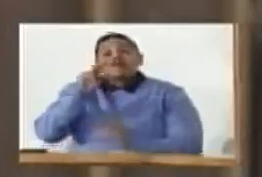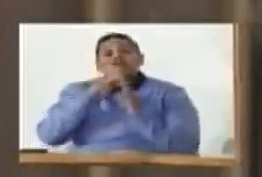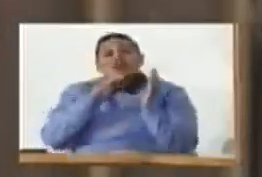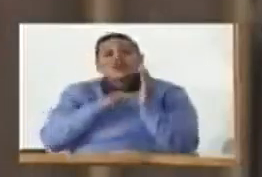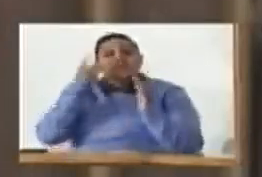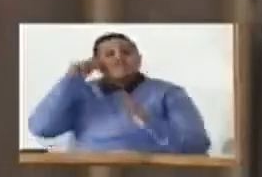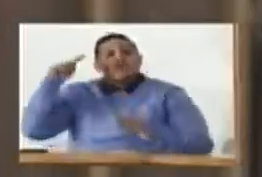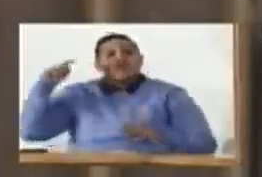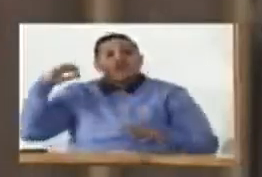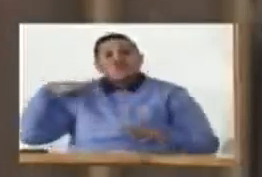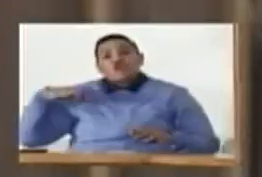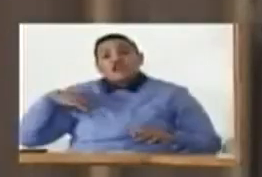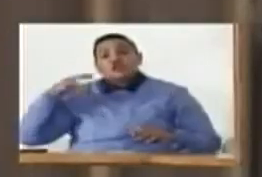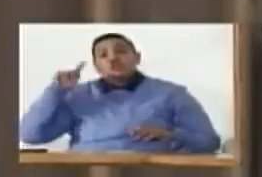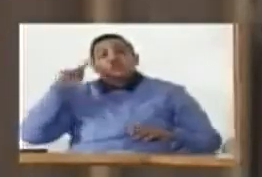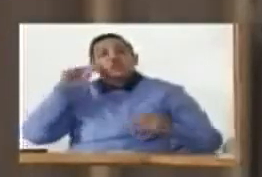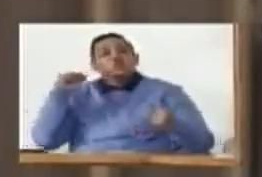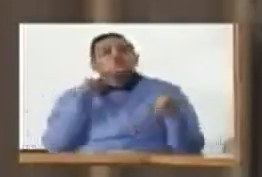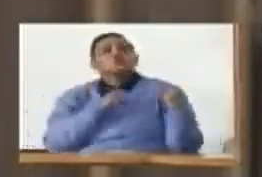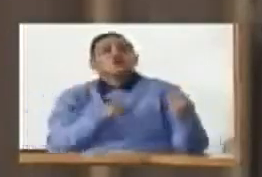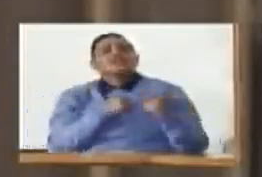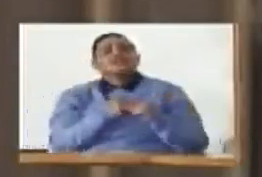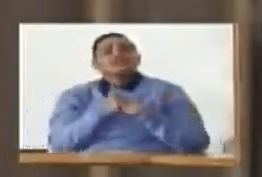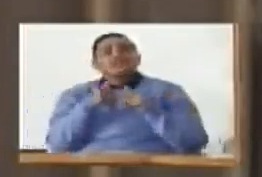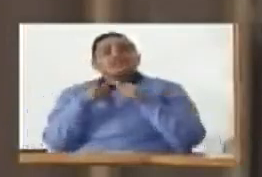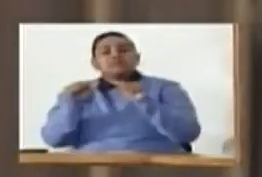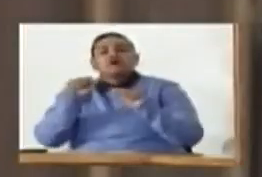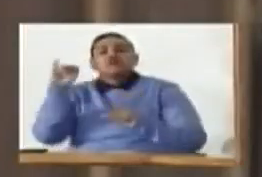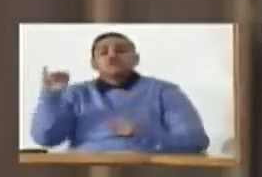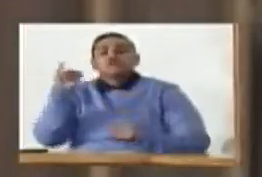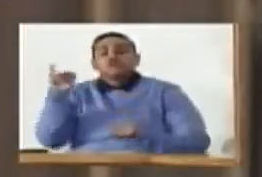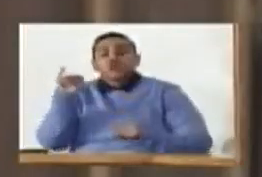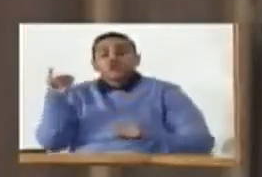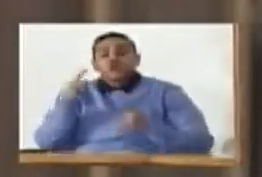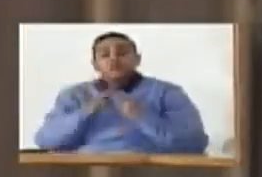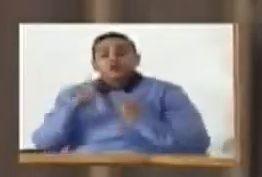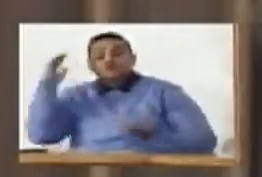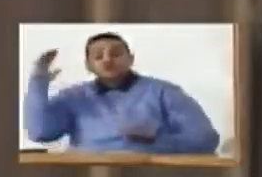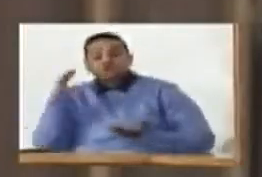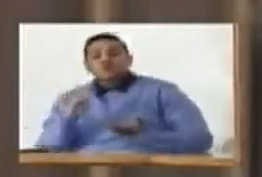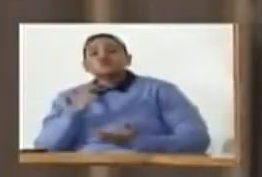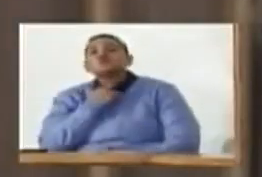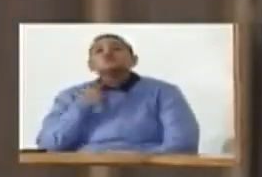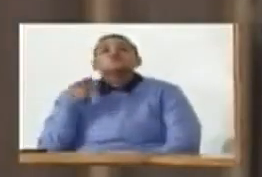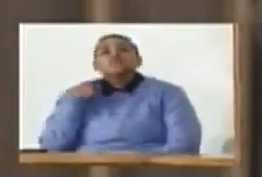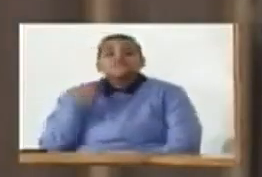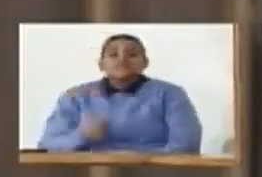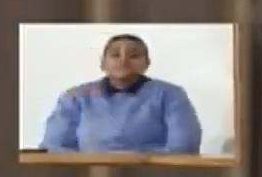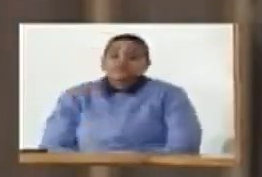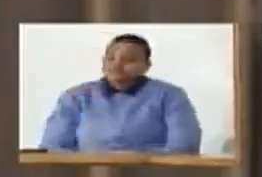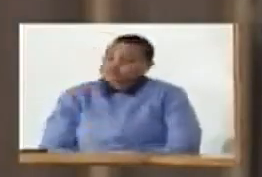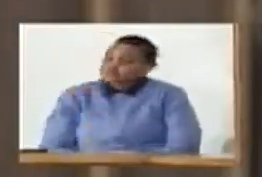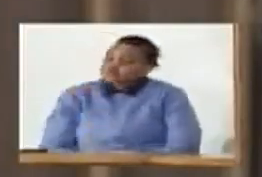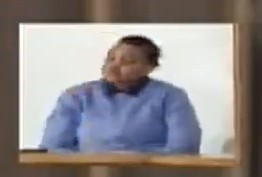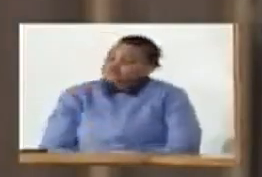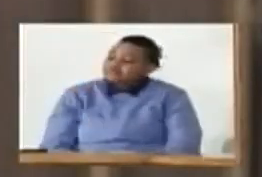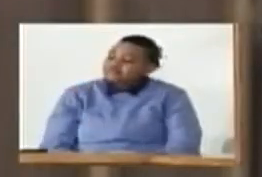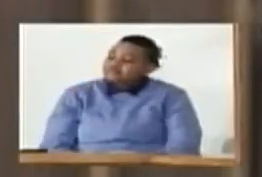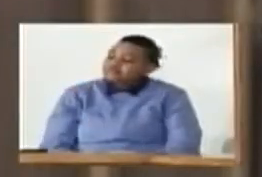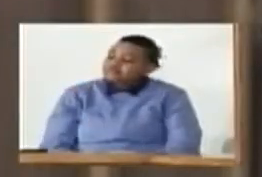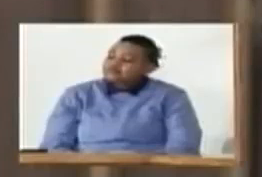credit unions will strengthen deposit insurance and reduce risk.